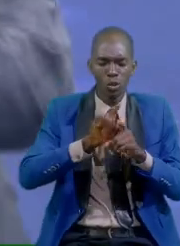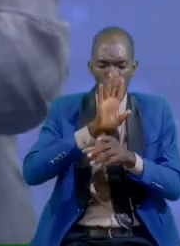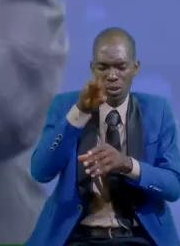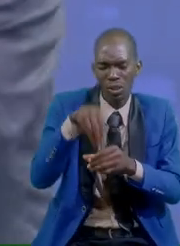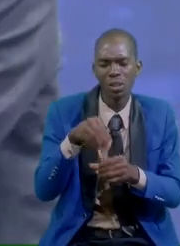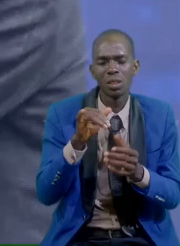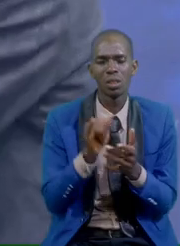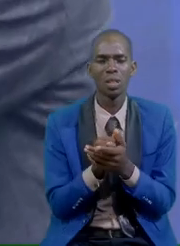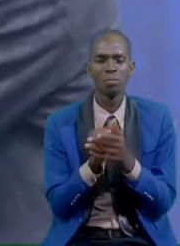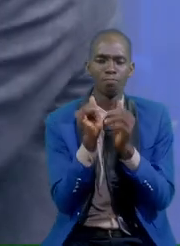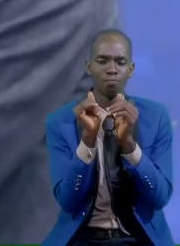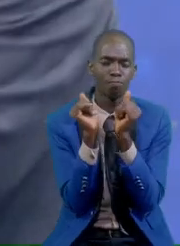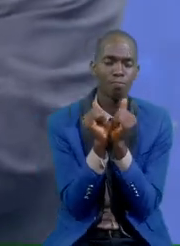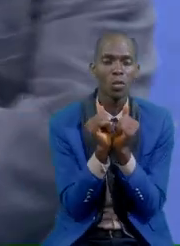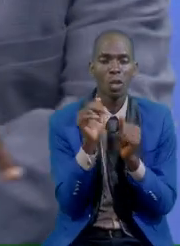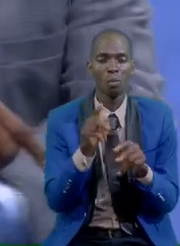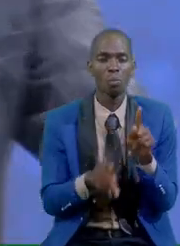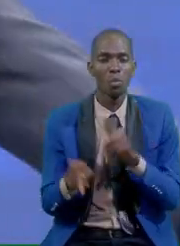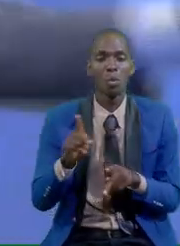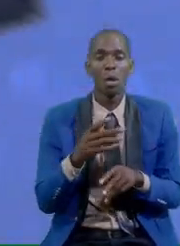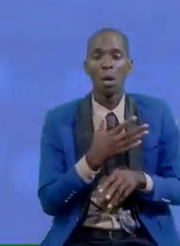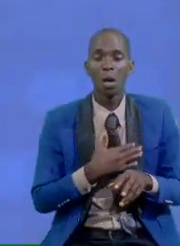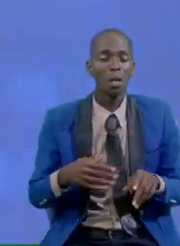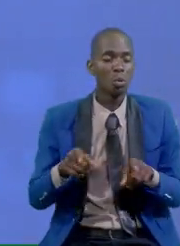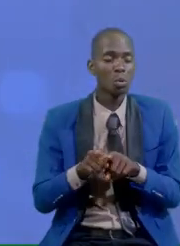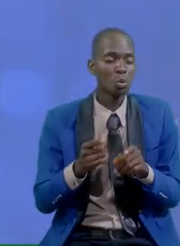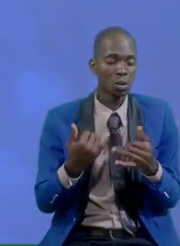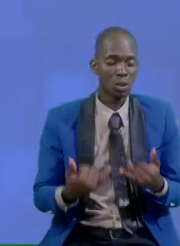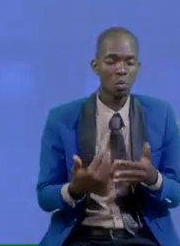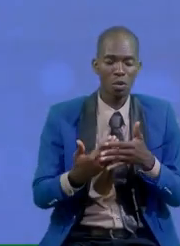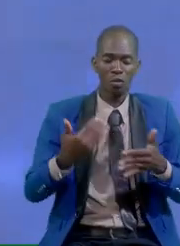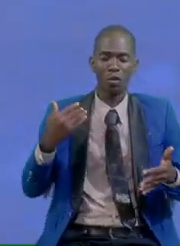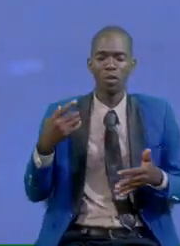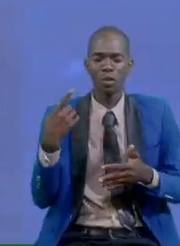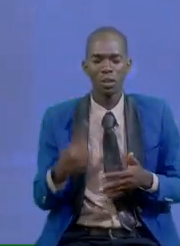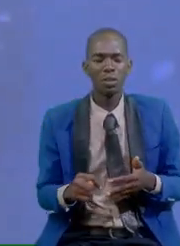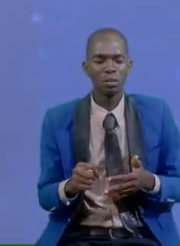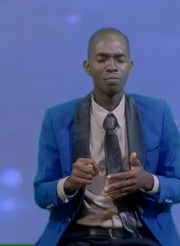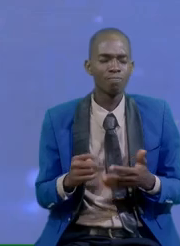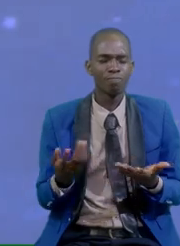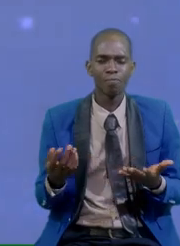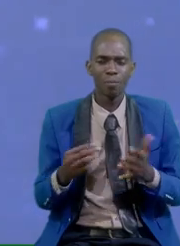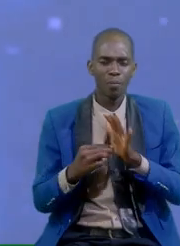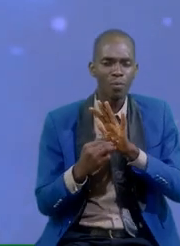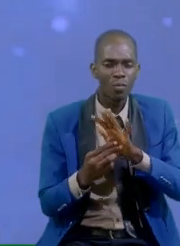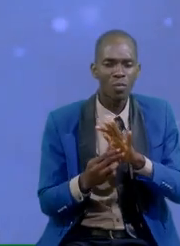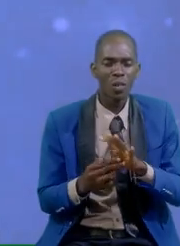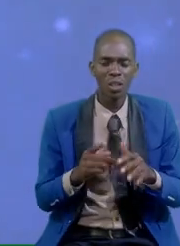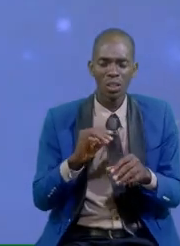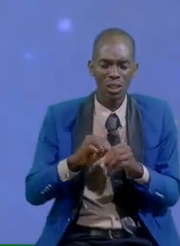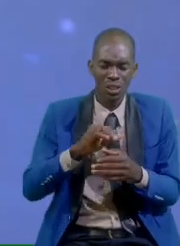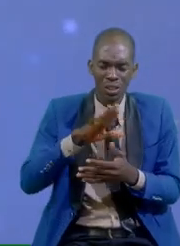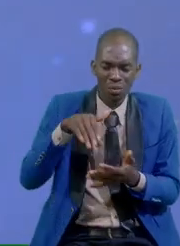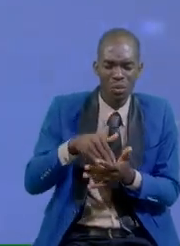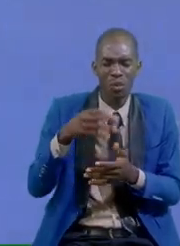loose today, even before the manifestation, I'm praising God. In the middle of the manifestation, there was an